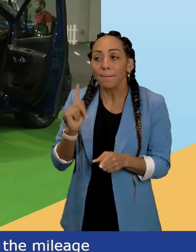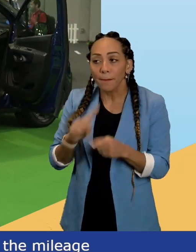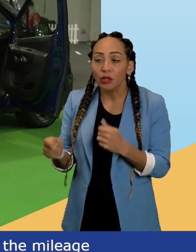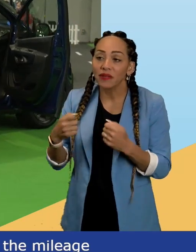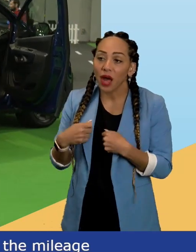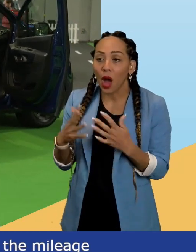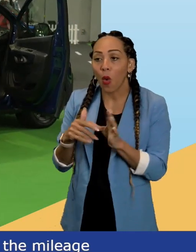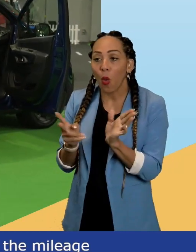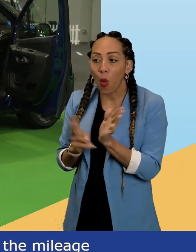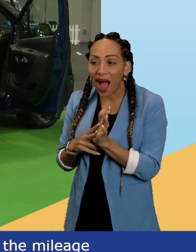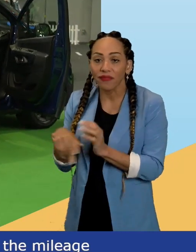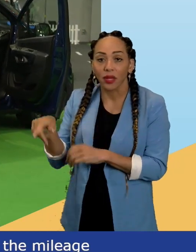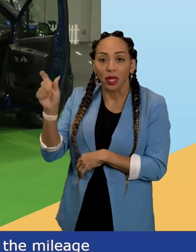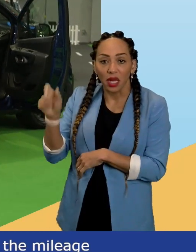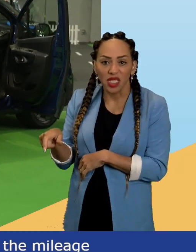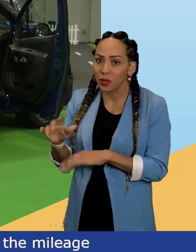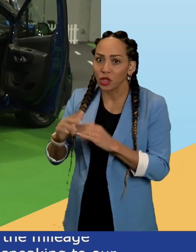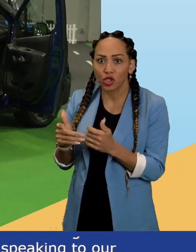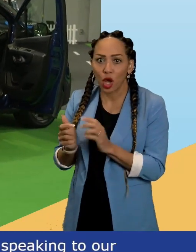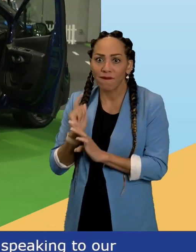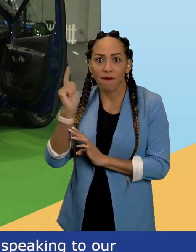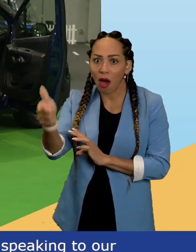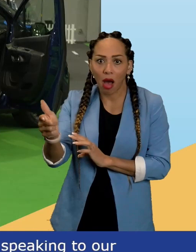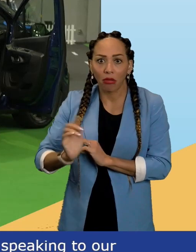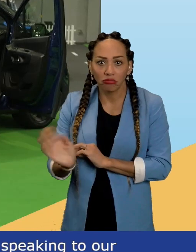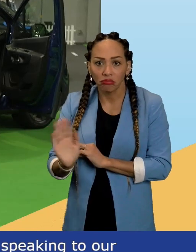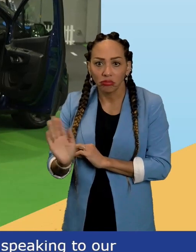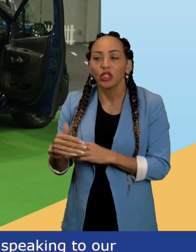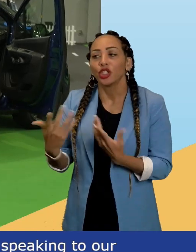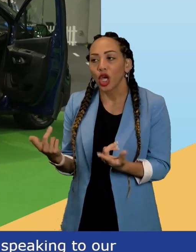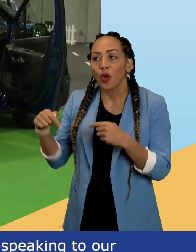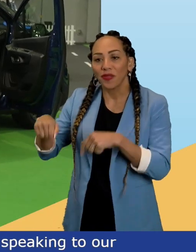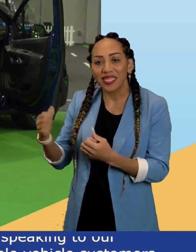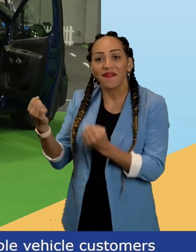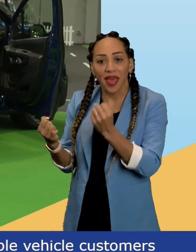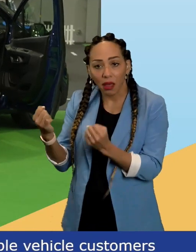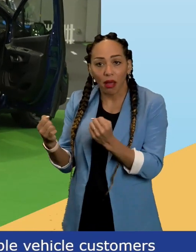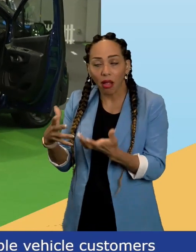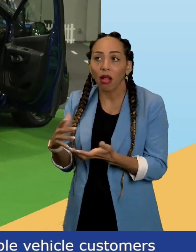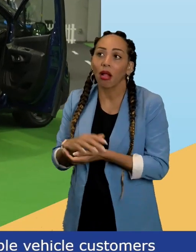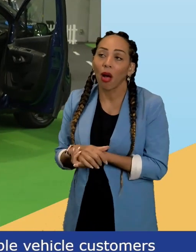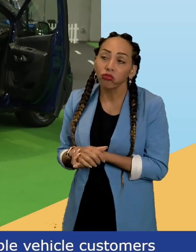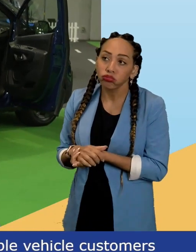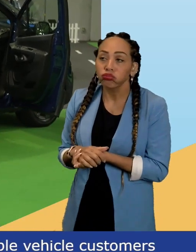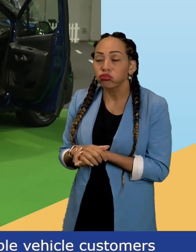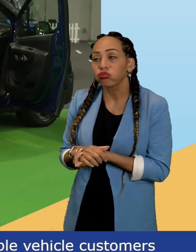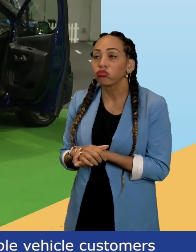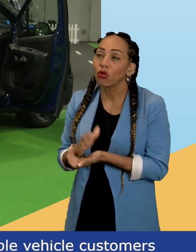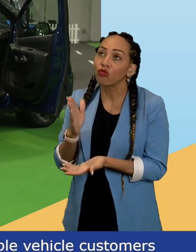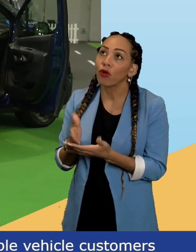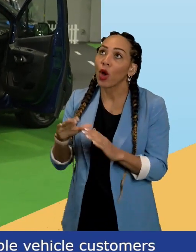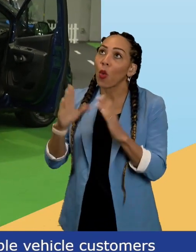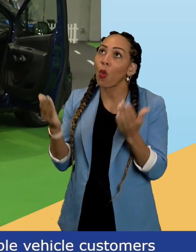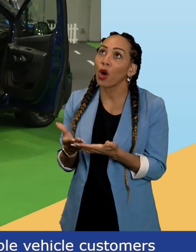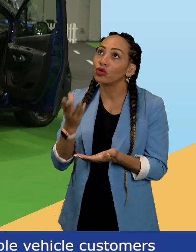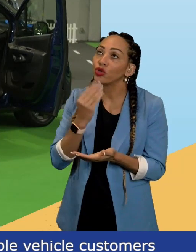accessible vehicle customers don't cover massive mileage. So this vehicle, as an example, real world use, you probably get about 120 miles